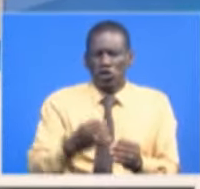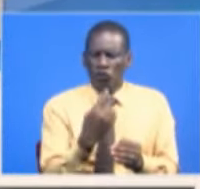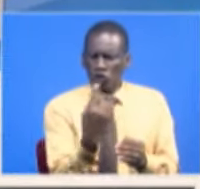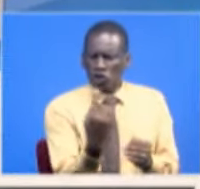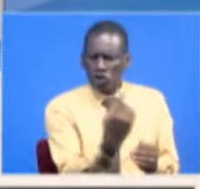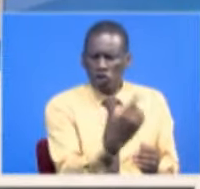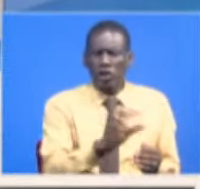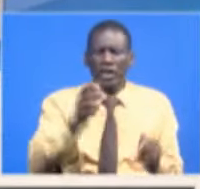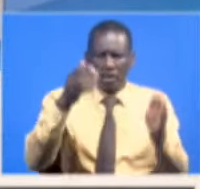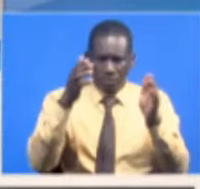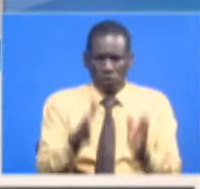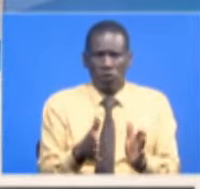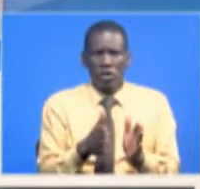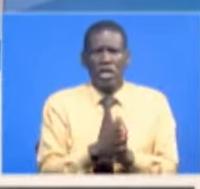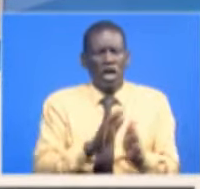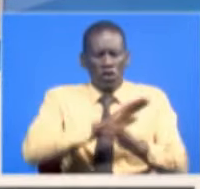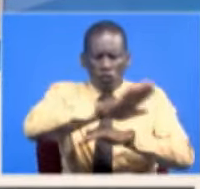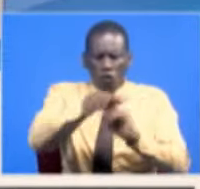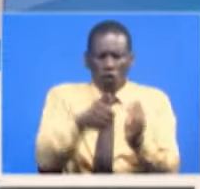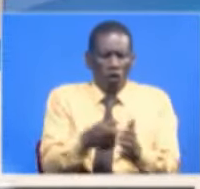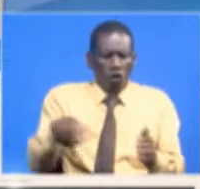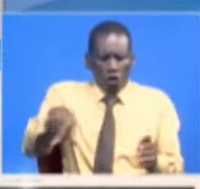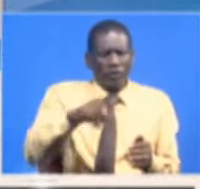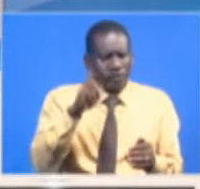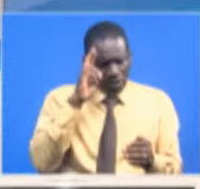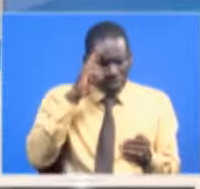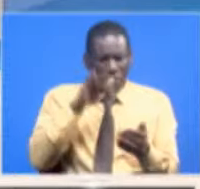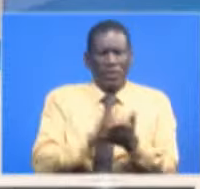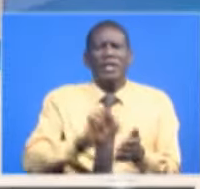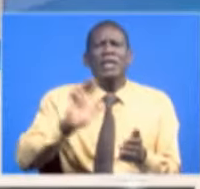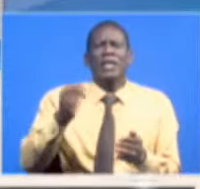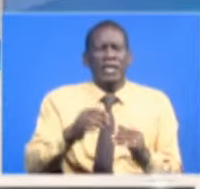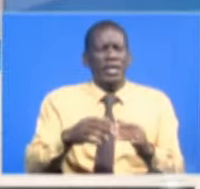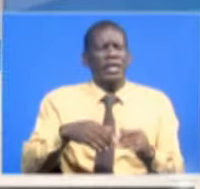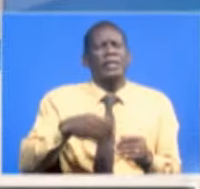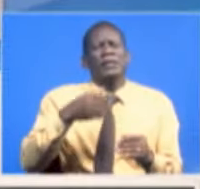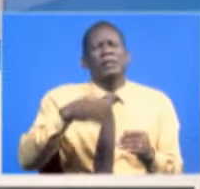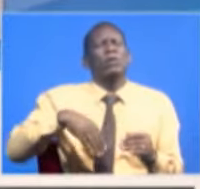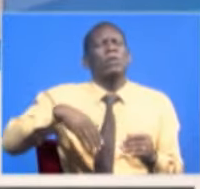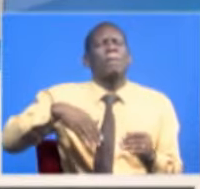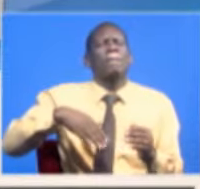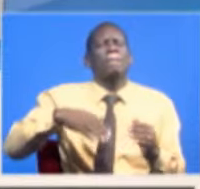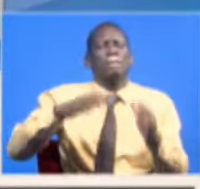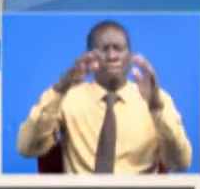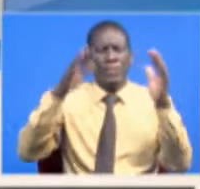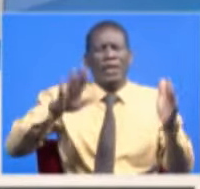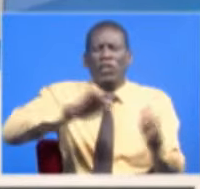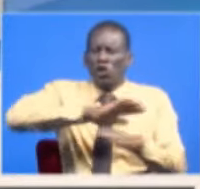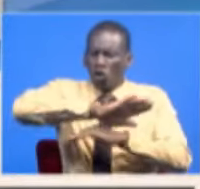every Kenyan and for all of us to remember that Kenya is bigger than one of us. There is